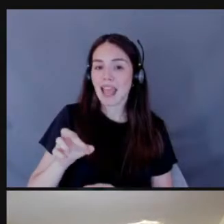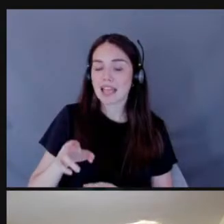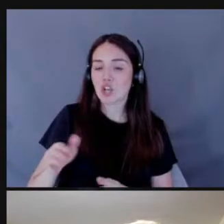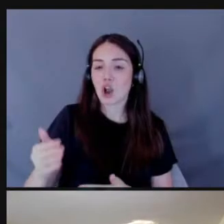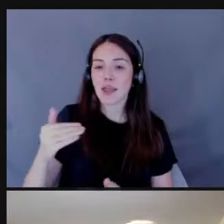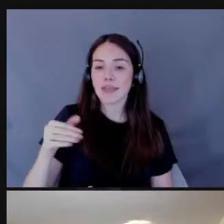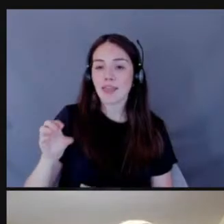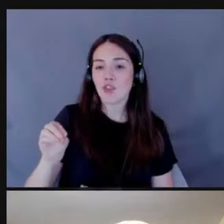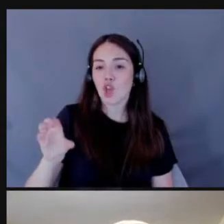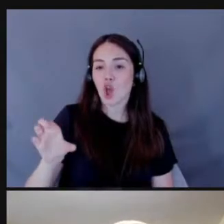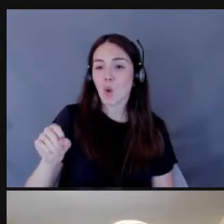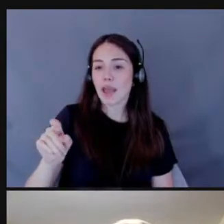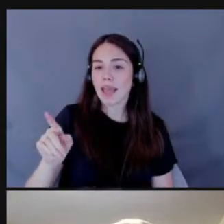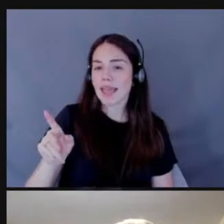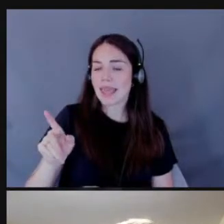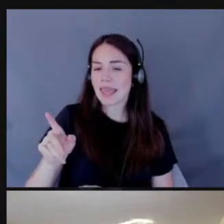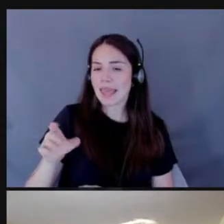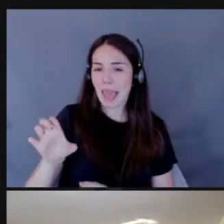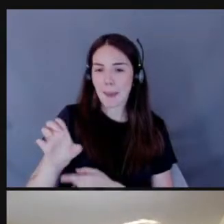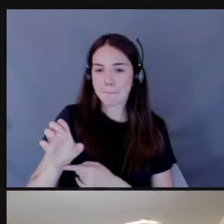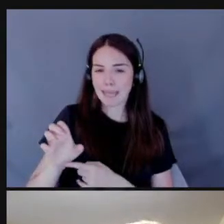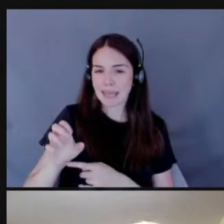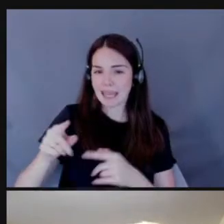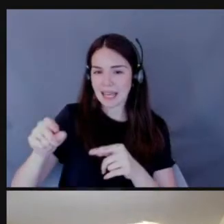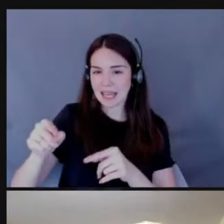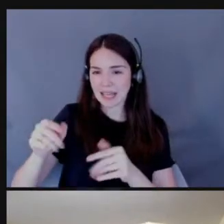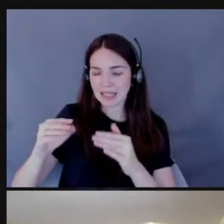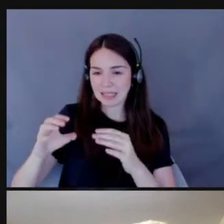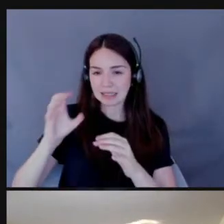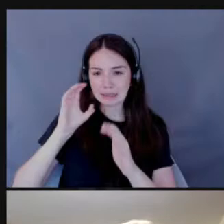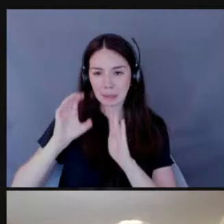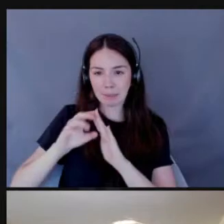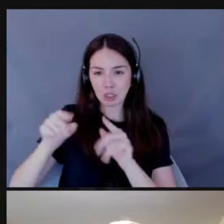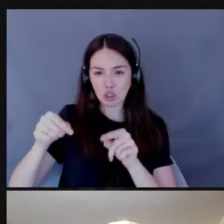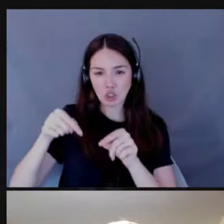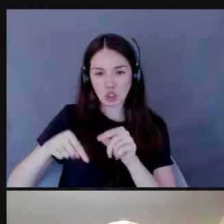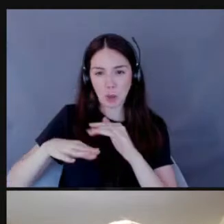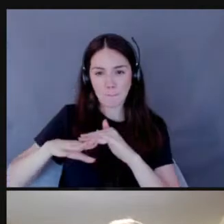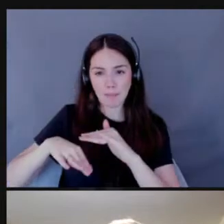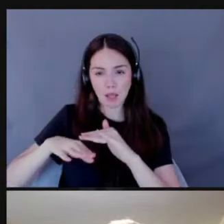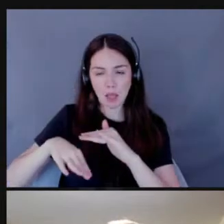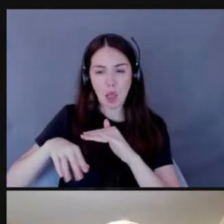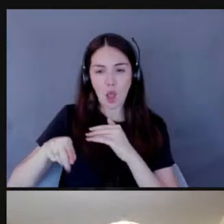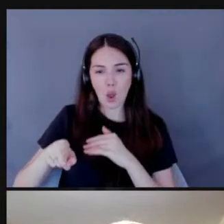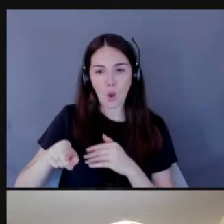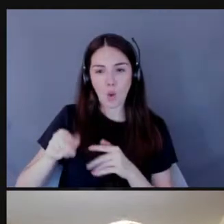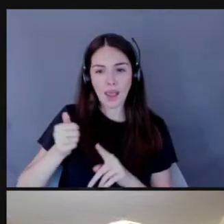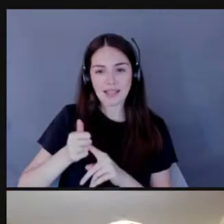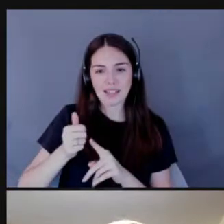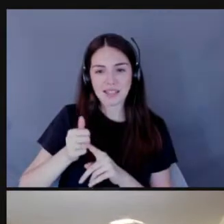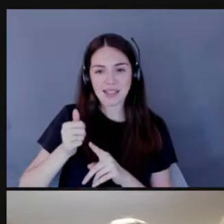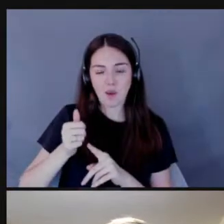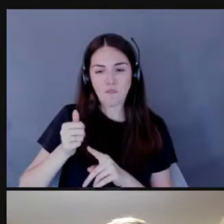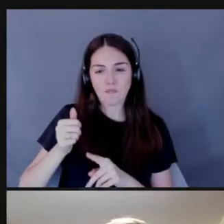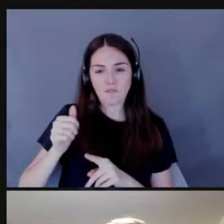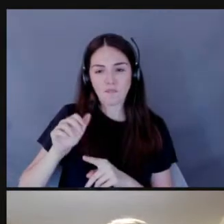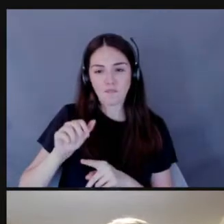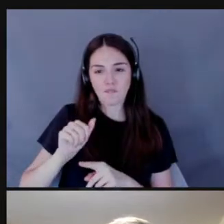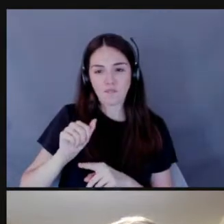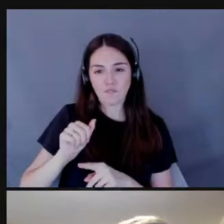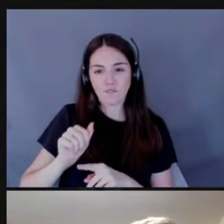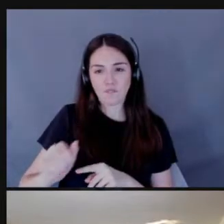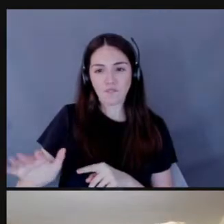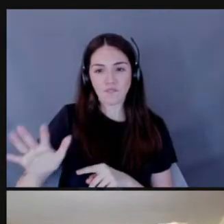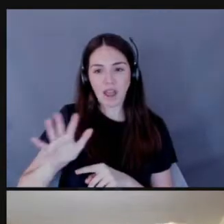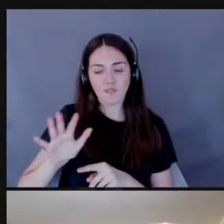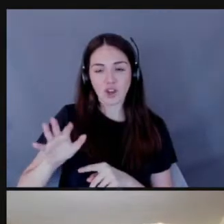is that creature below the coelacanth, which was an African zebra-like